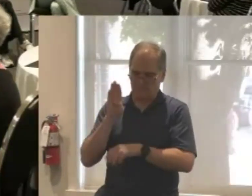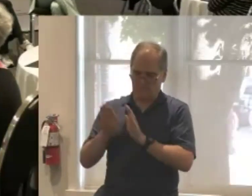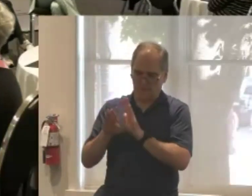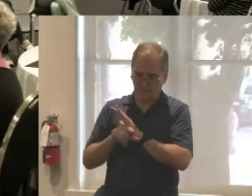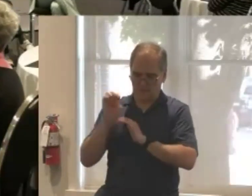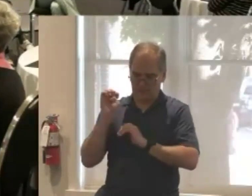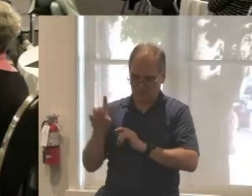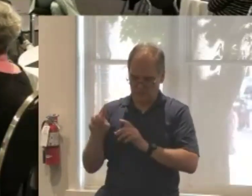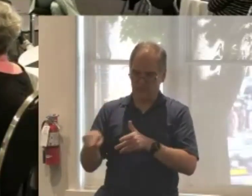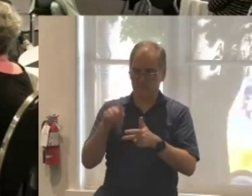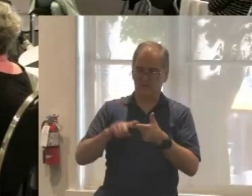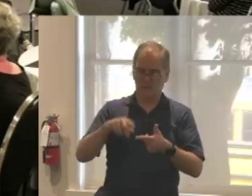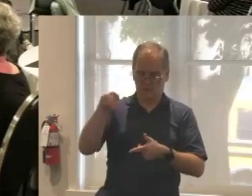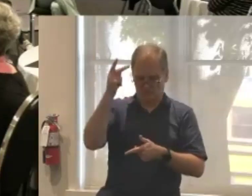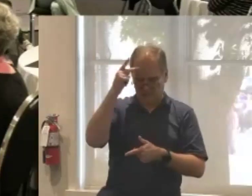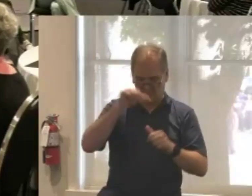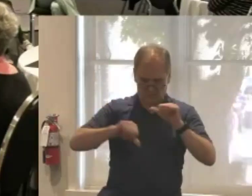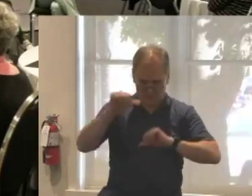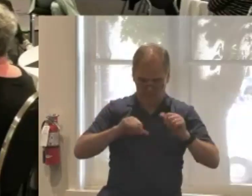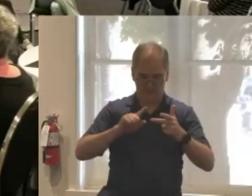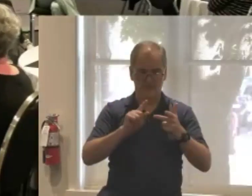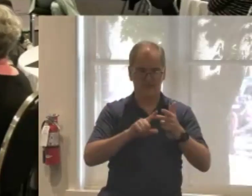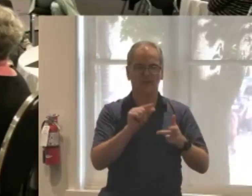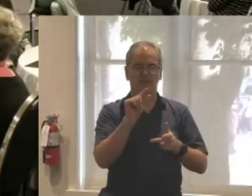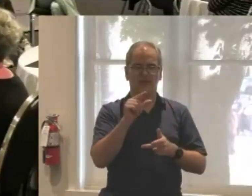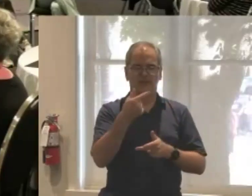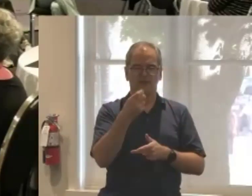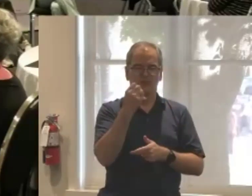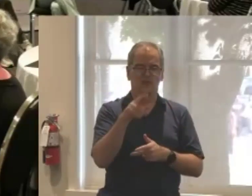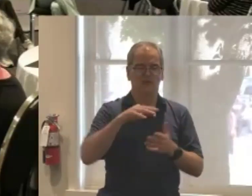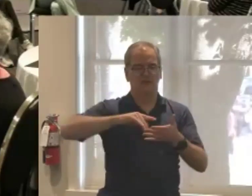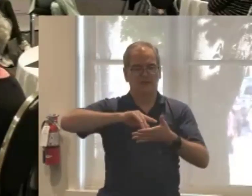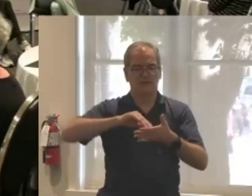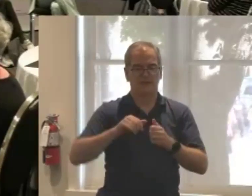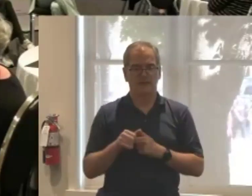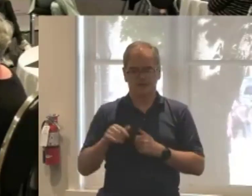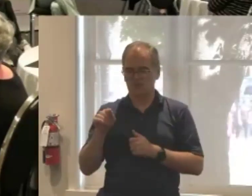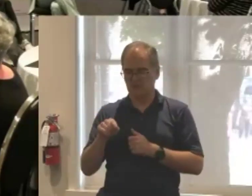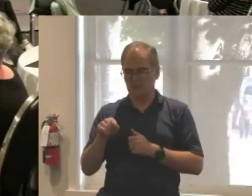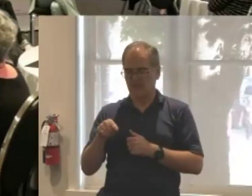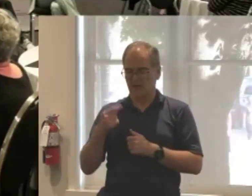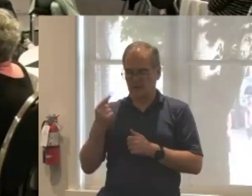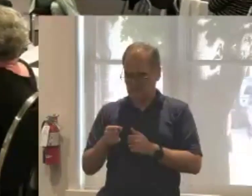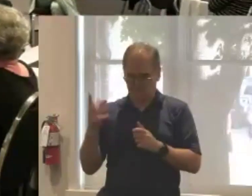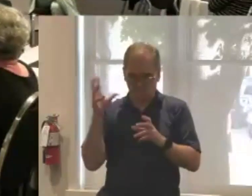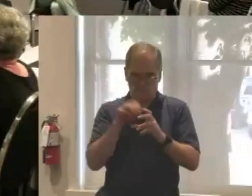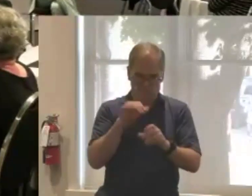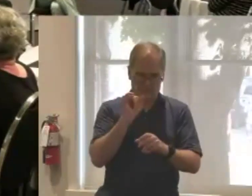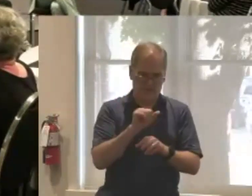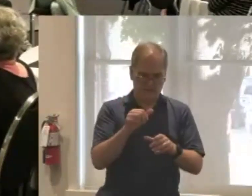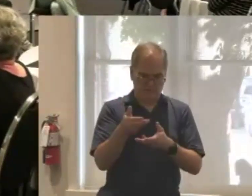and gender studies, Ketusa has focused on settlement services for the past 4 years.